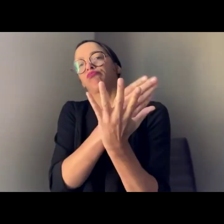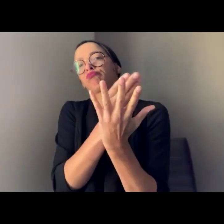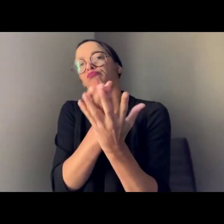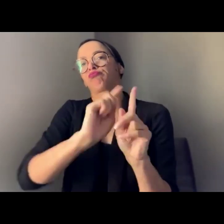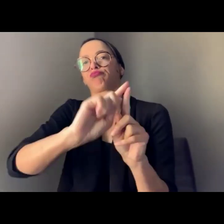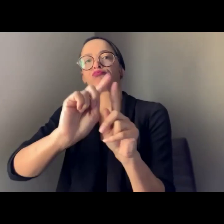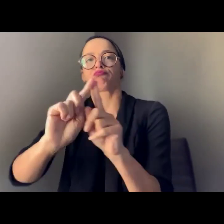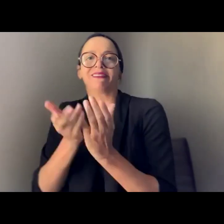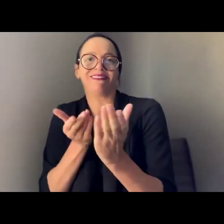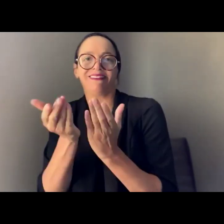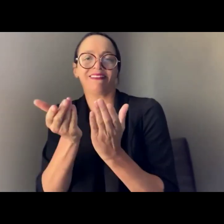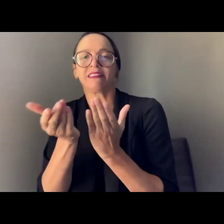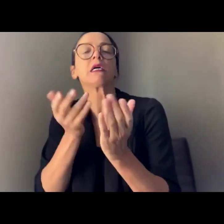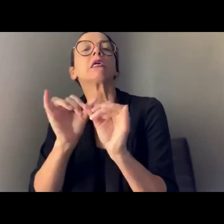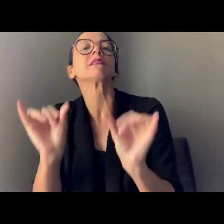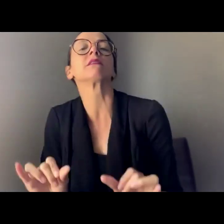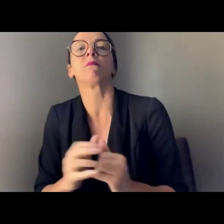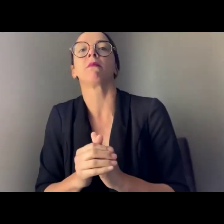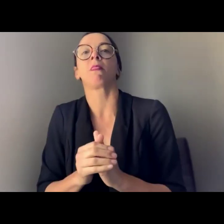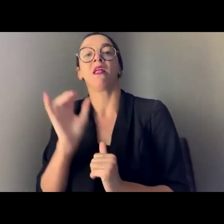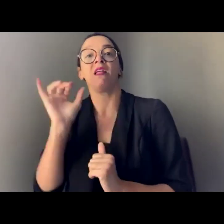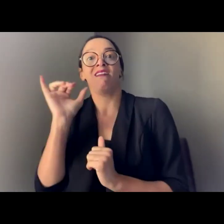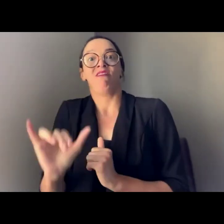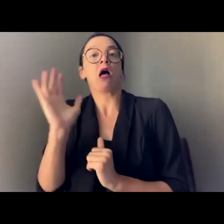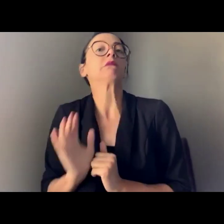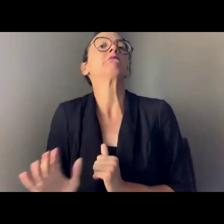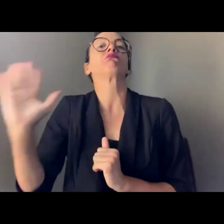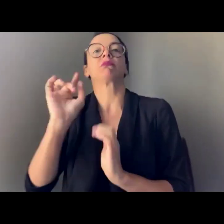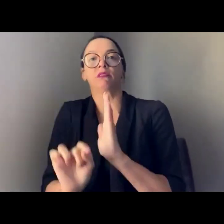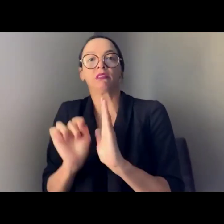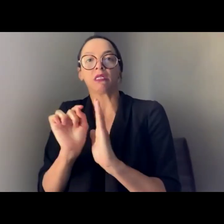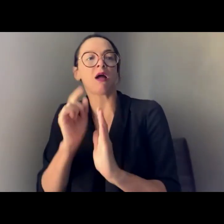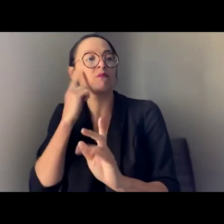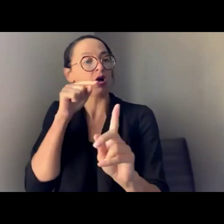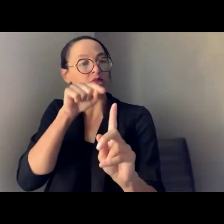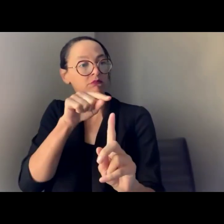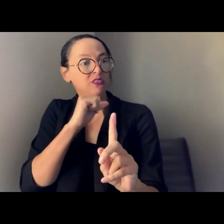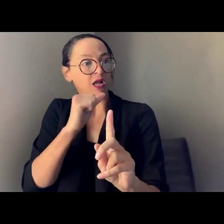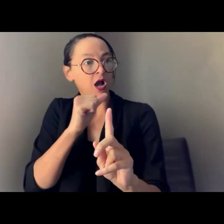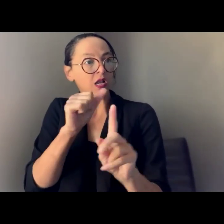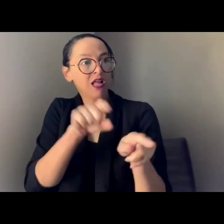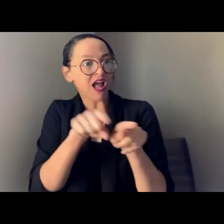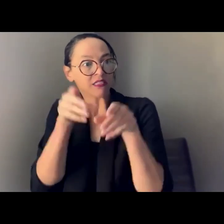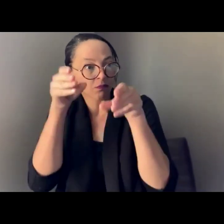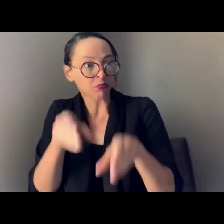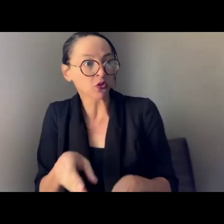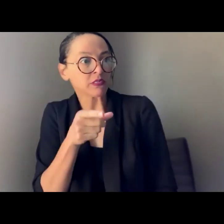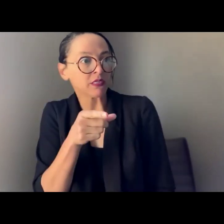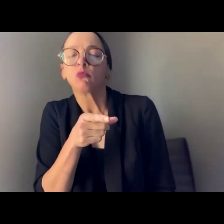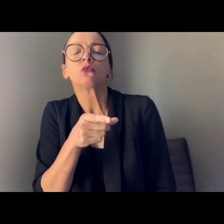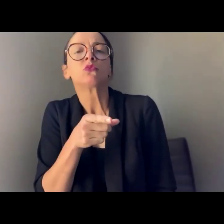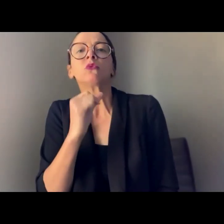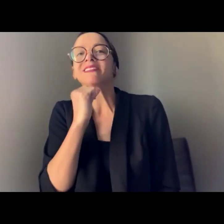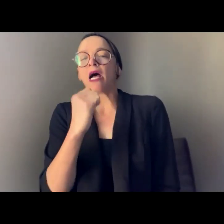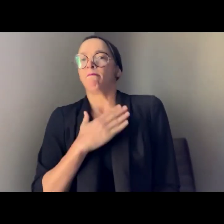Department of Aging probably wouldn't have thought of her as a person that they should have anything to do with. I don't mean that in a mean way, but she